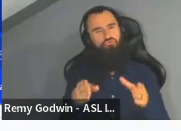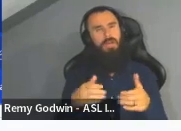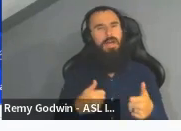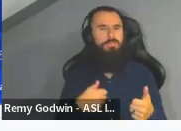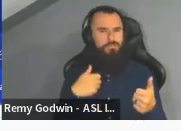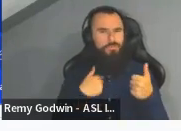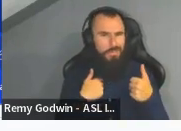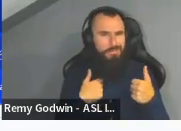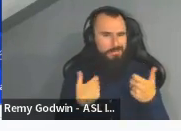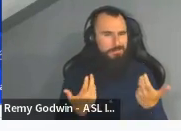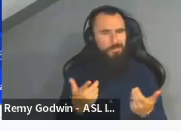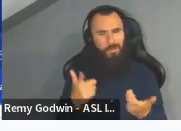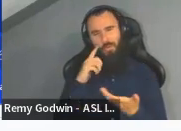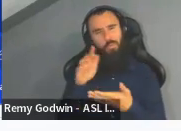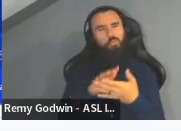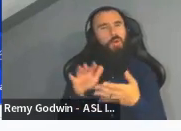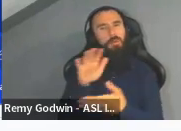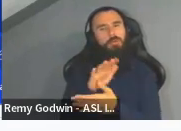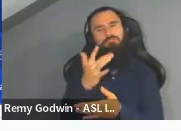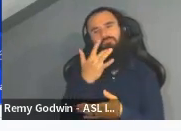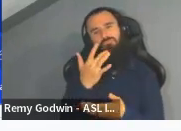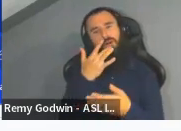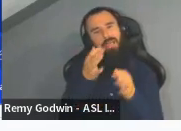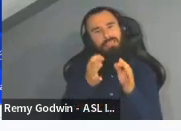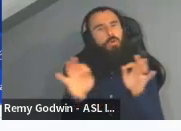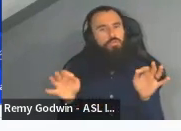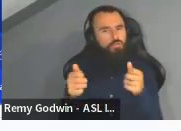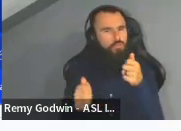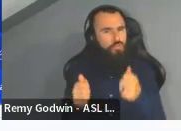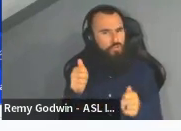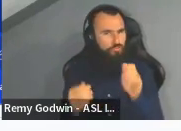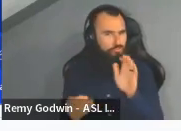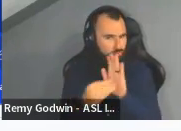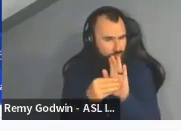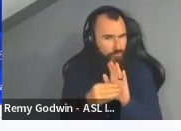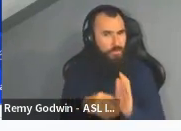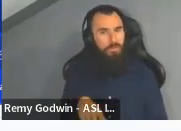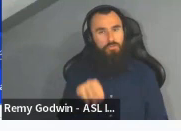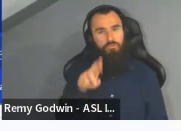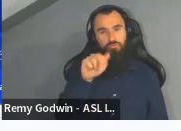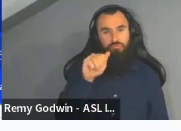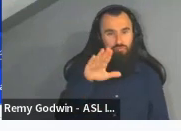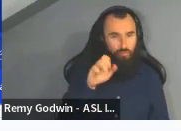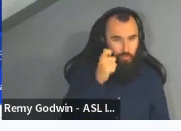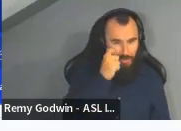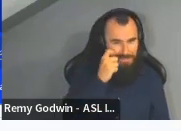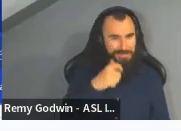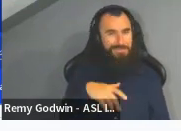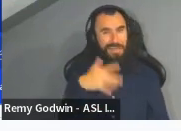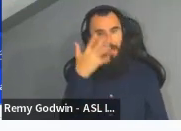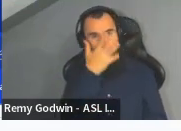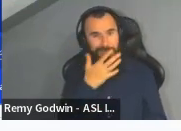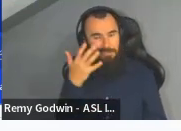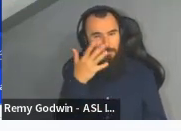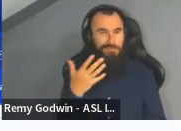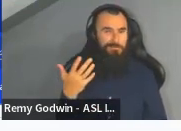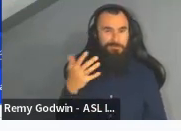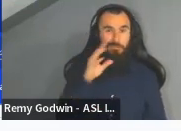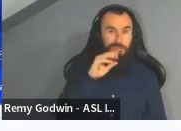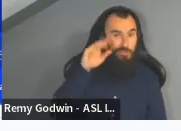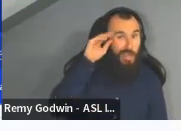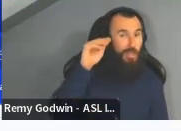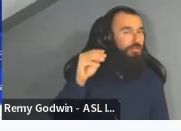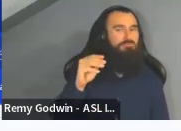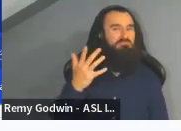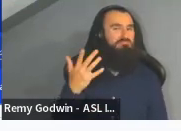address, primary language, and race, ethnicity, and gender, again, are optional. So you do